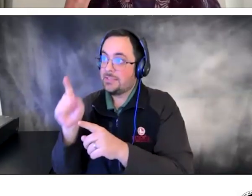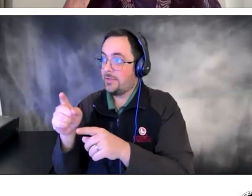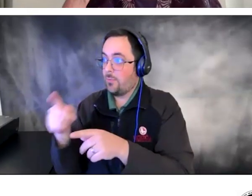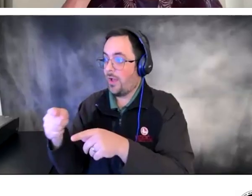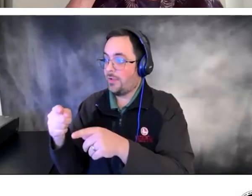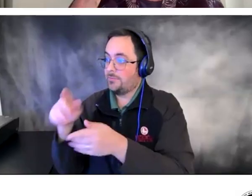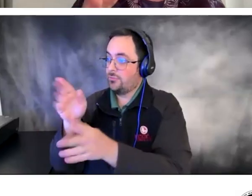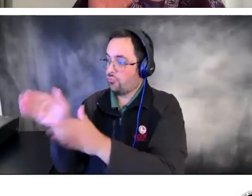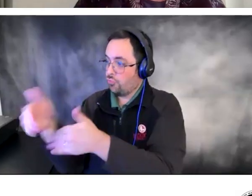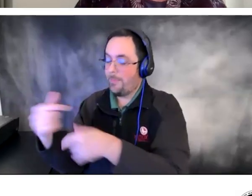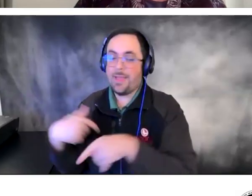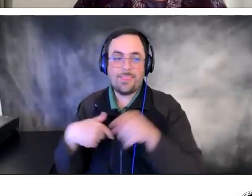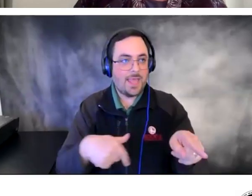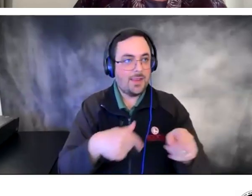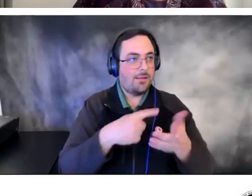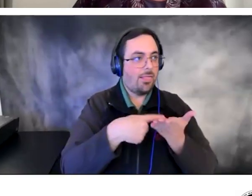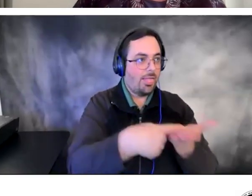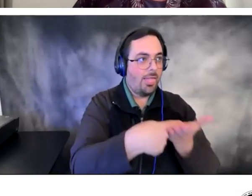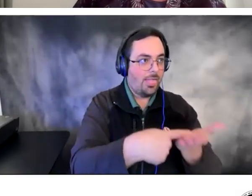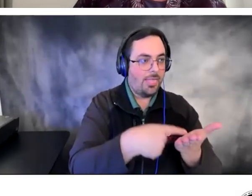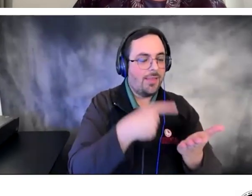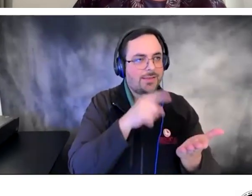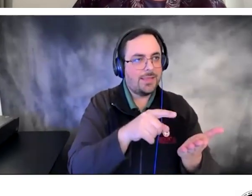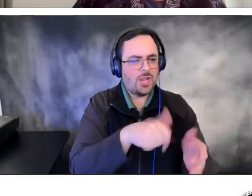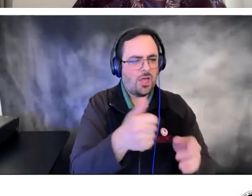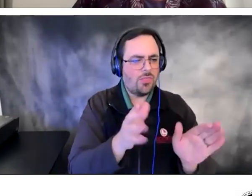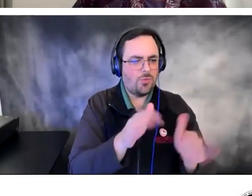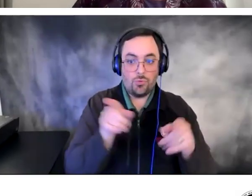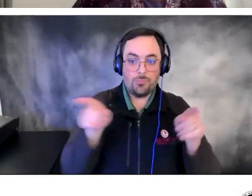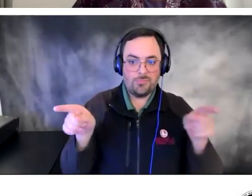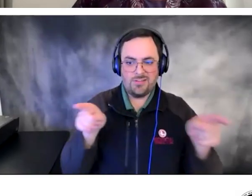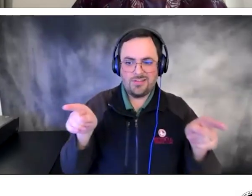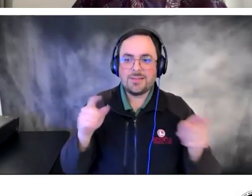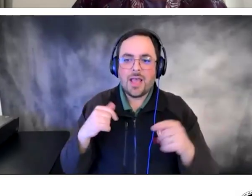lesson that's attuned to teaching distancing.